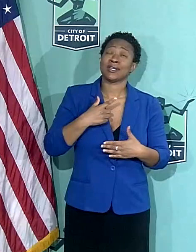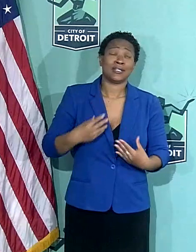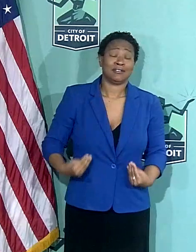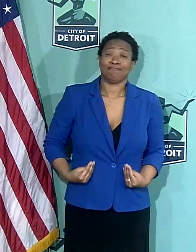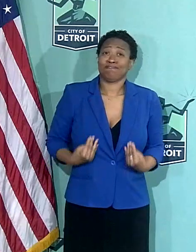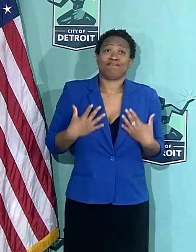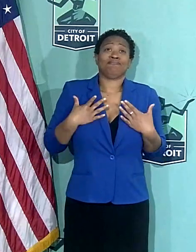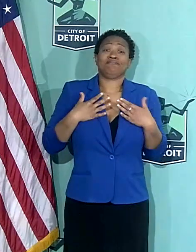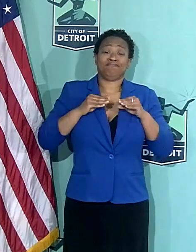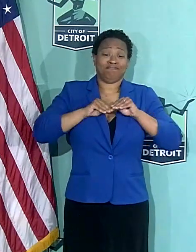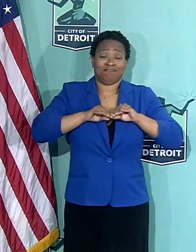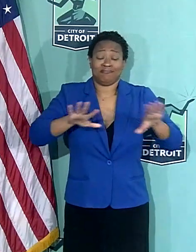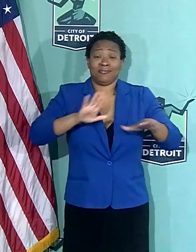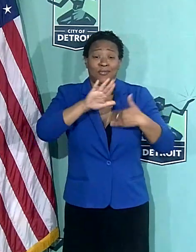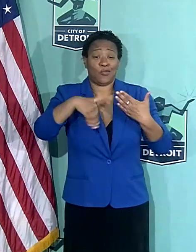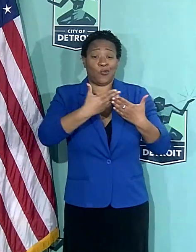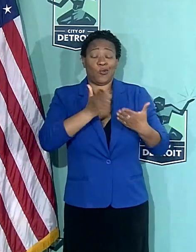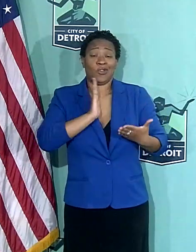morale.